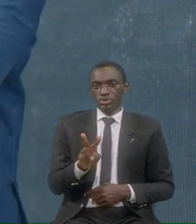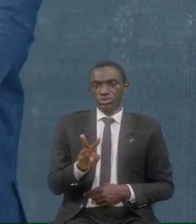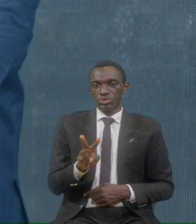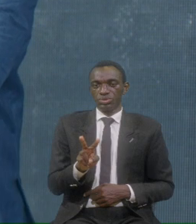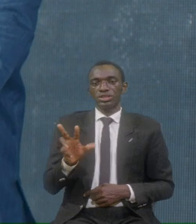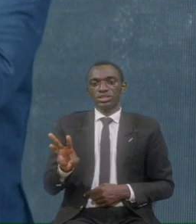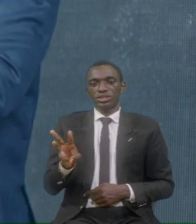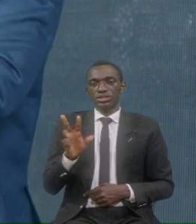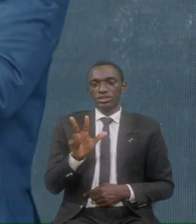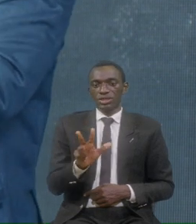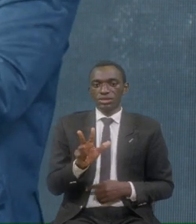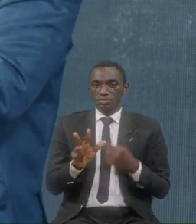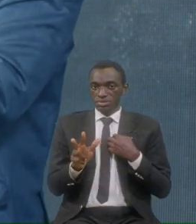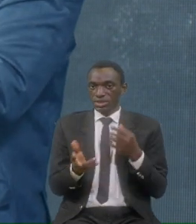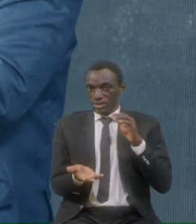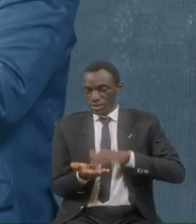+234 915 444 9263. I repeat,